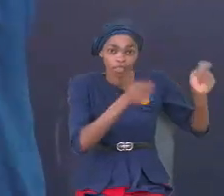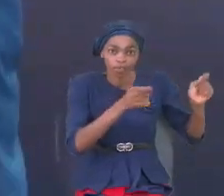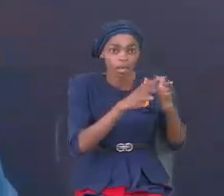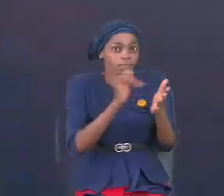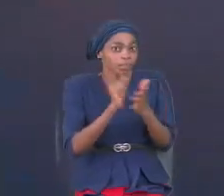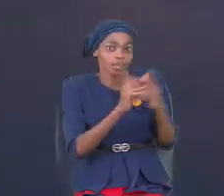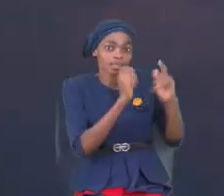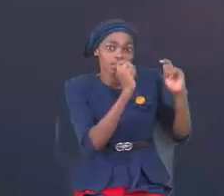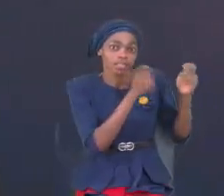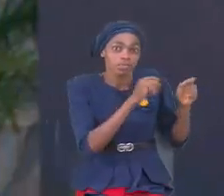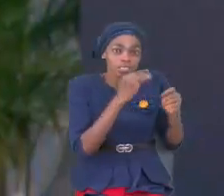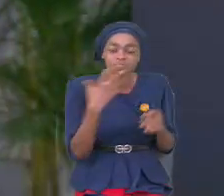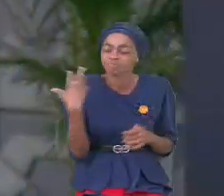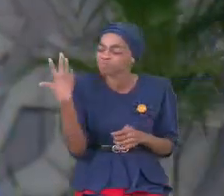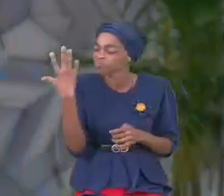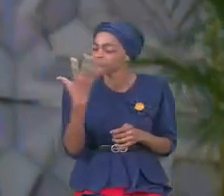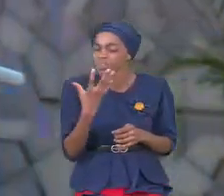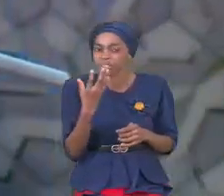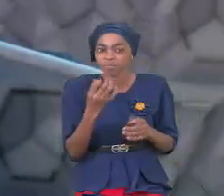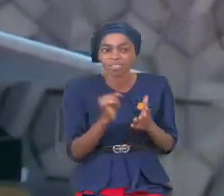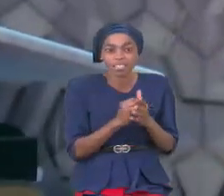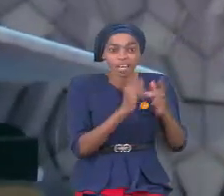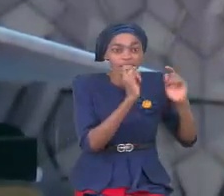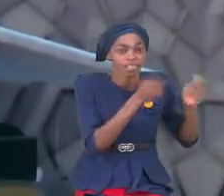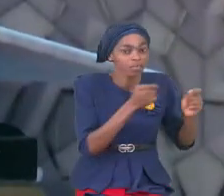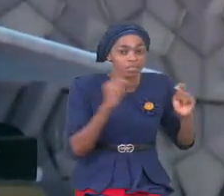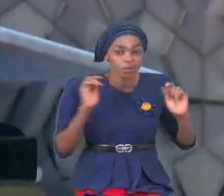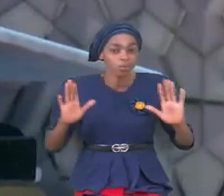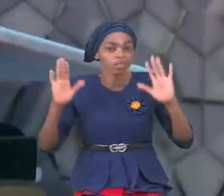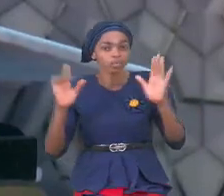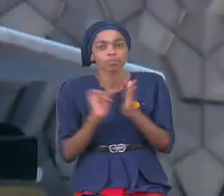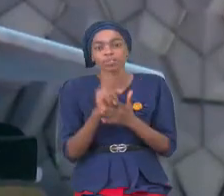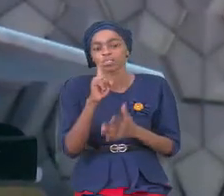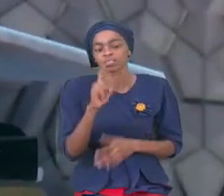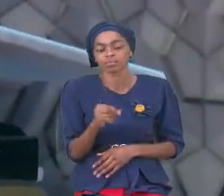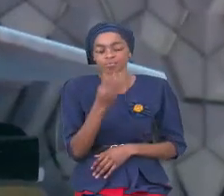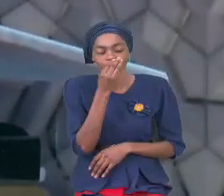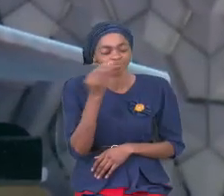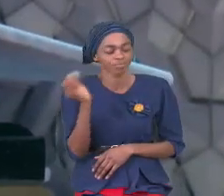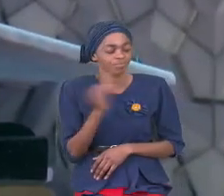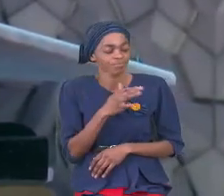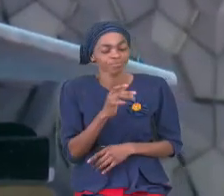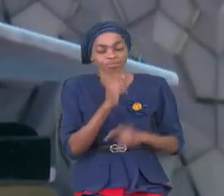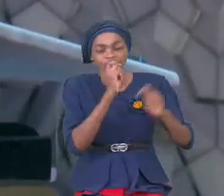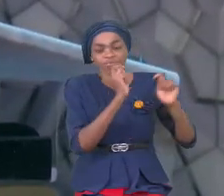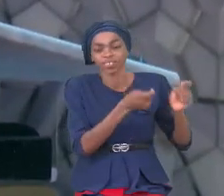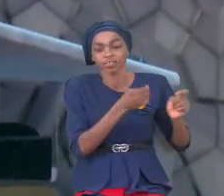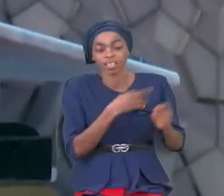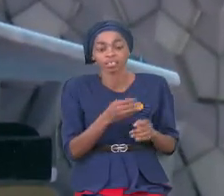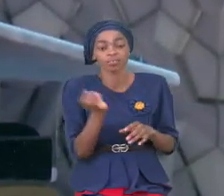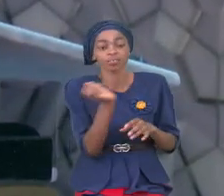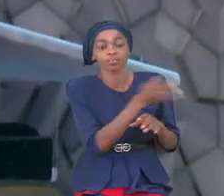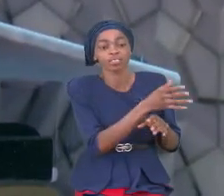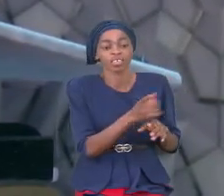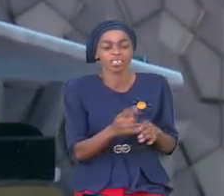wonderful, but you neglect the gift. You put it somewhere, and it's gathering dust, and everything on the inside,